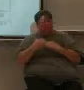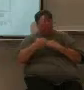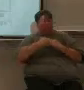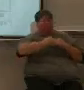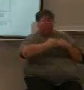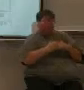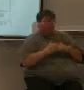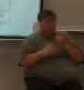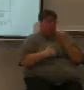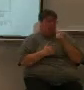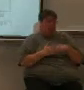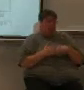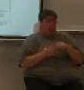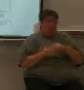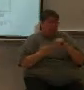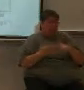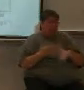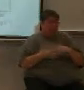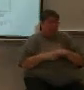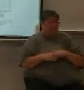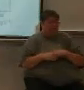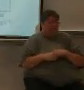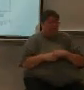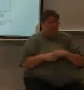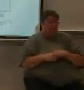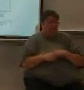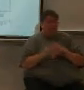chloride and salt.